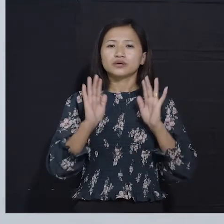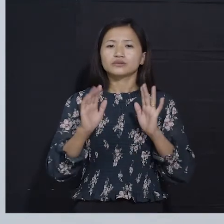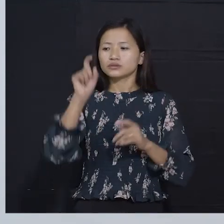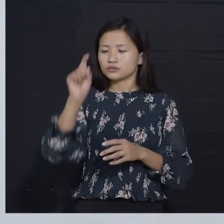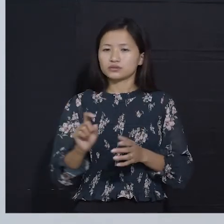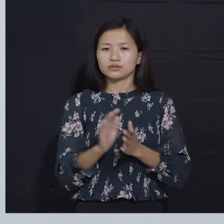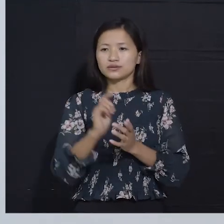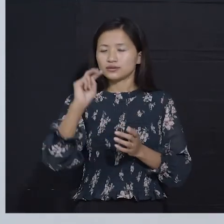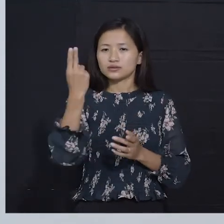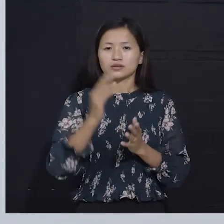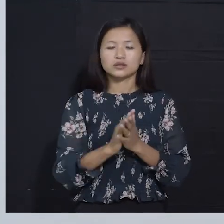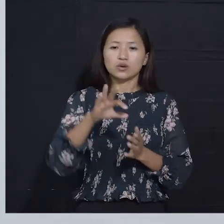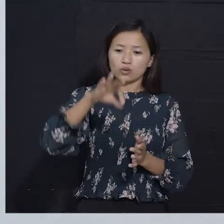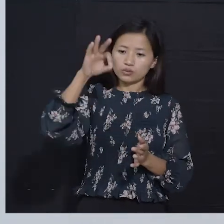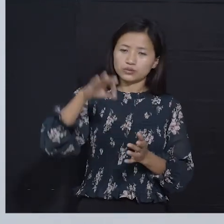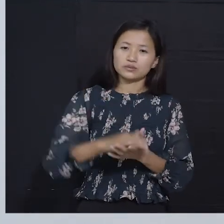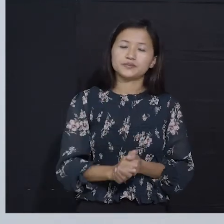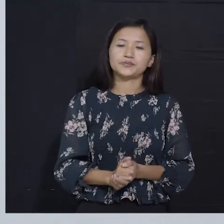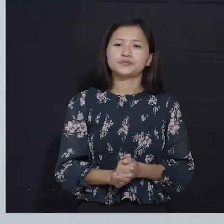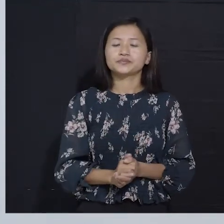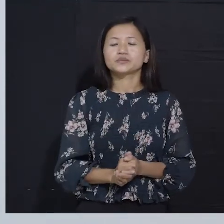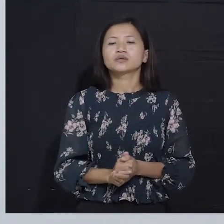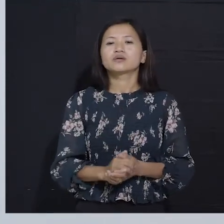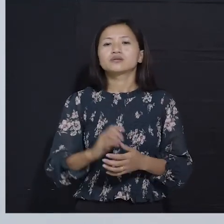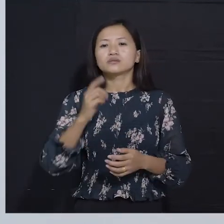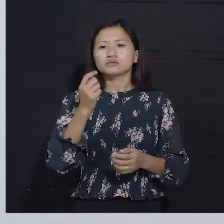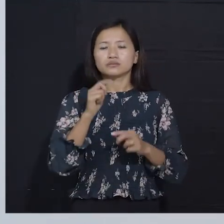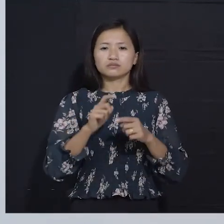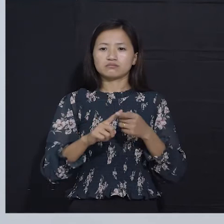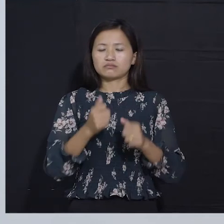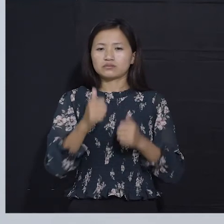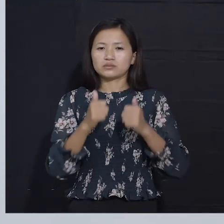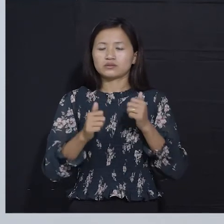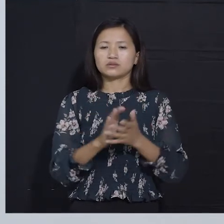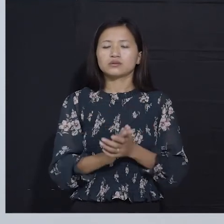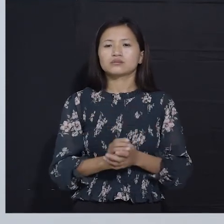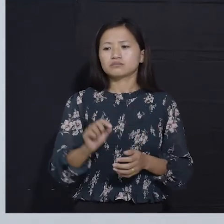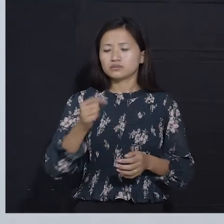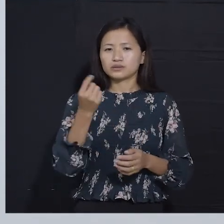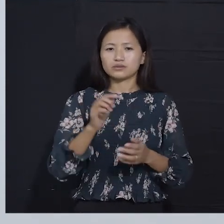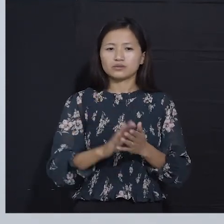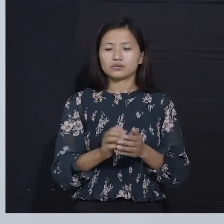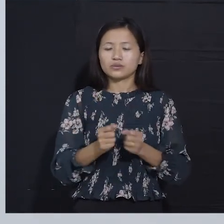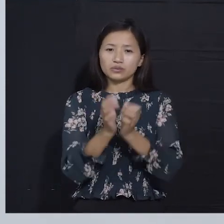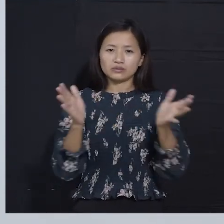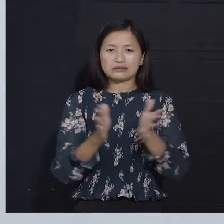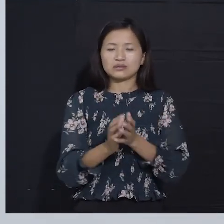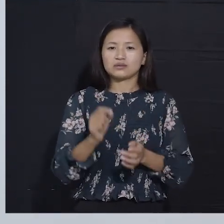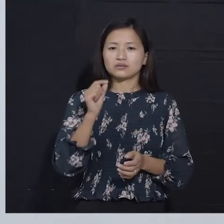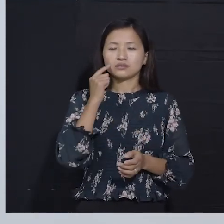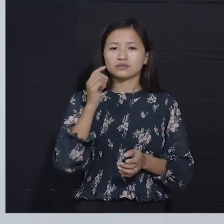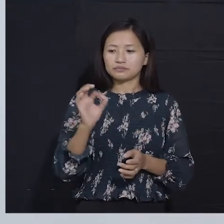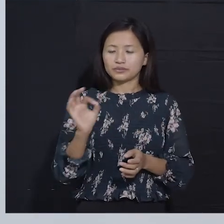option. You need to, in the exams, I'm sure you don't go to the exam hall with just one pencil without a sharpener, right? If you have a pencil, you also